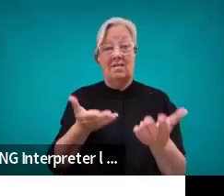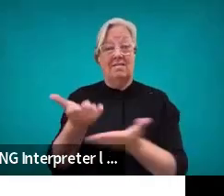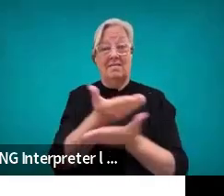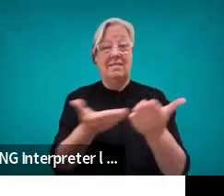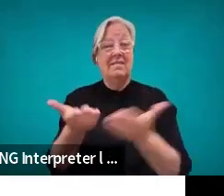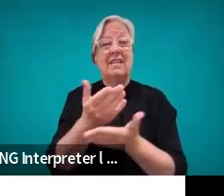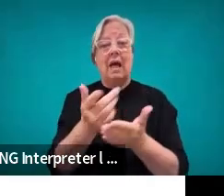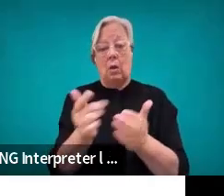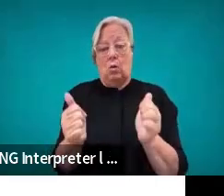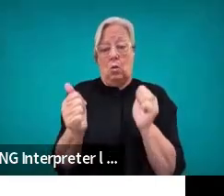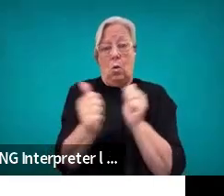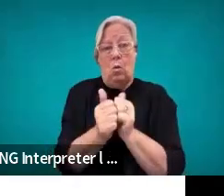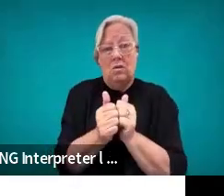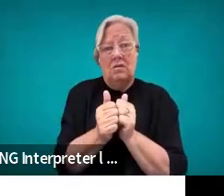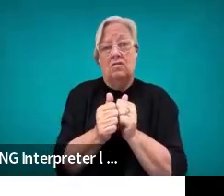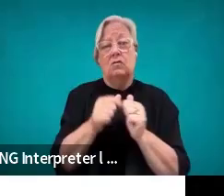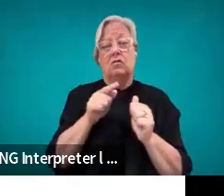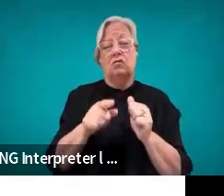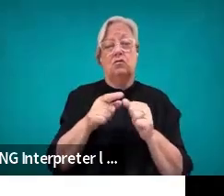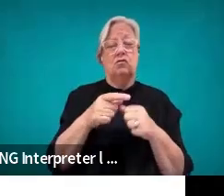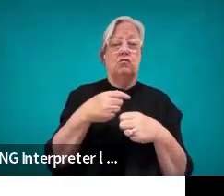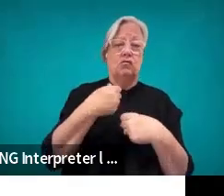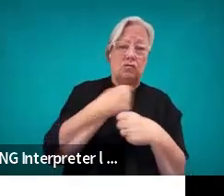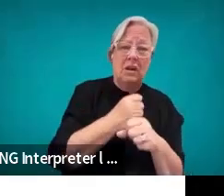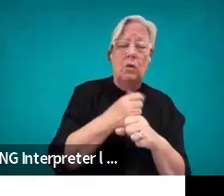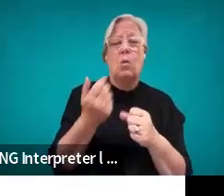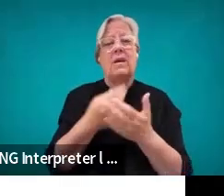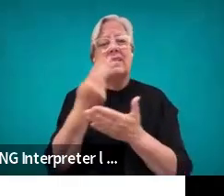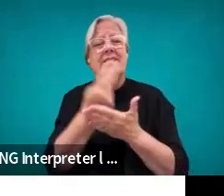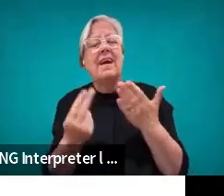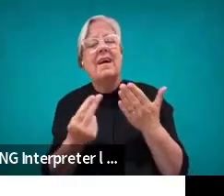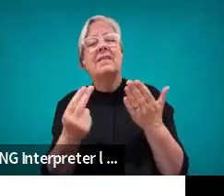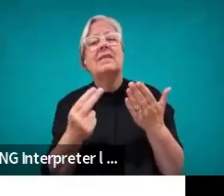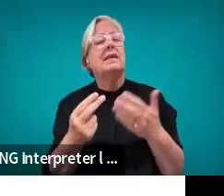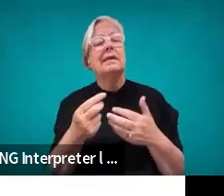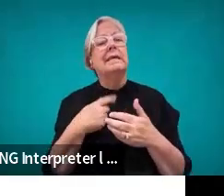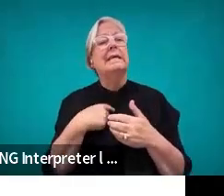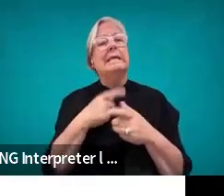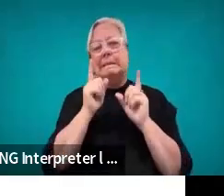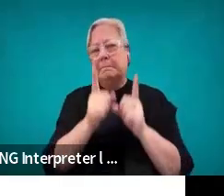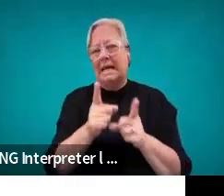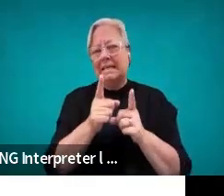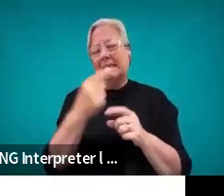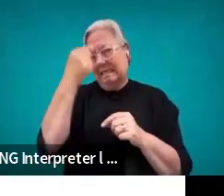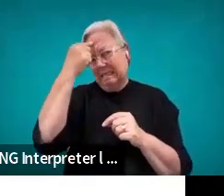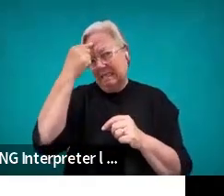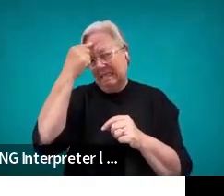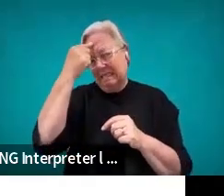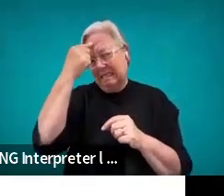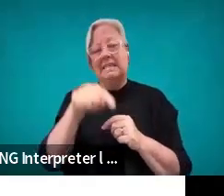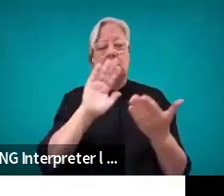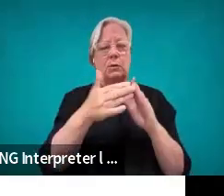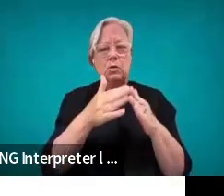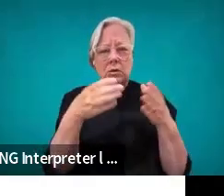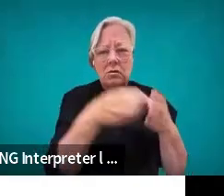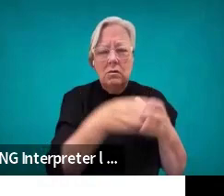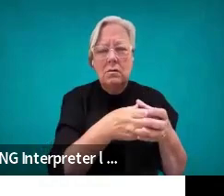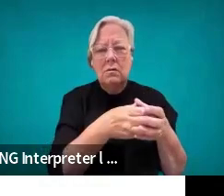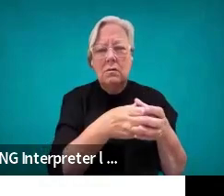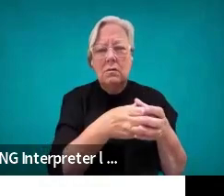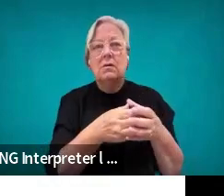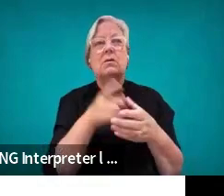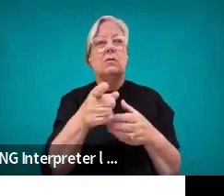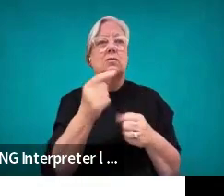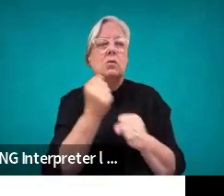co-creation or co-design. I think one thing that we do need to be mindful of as civil society and as people who are working within